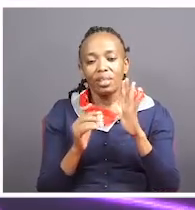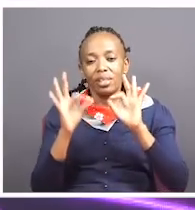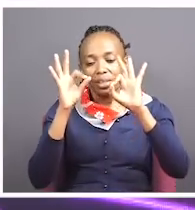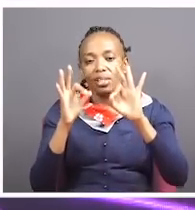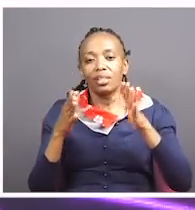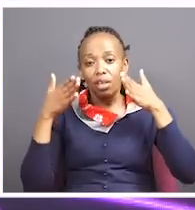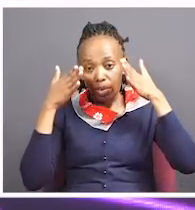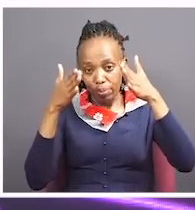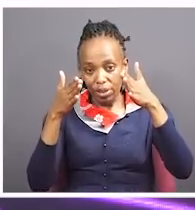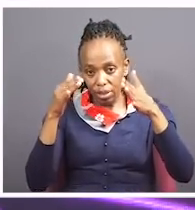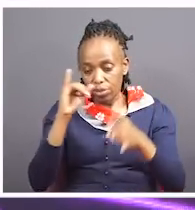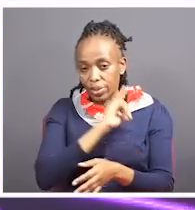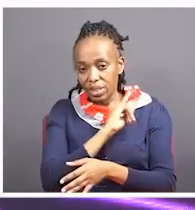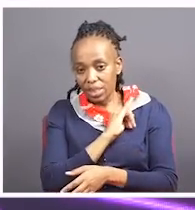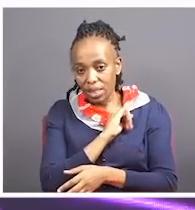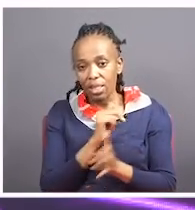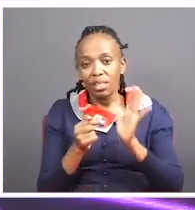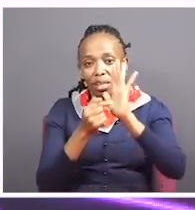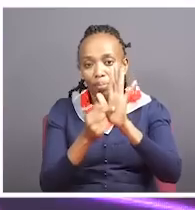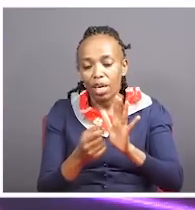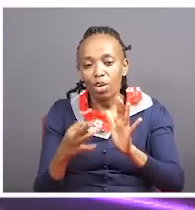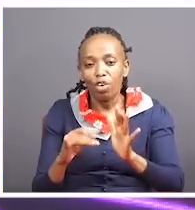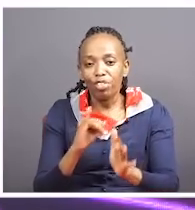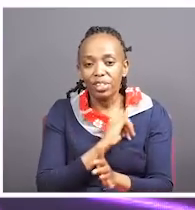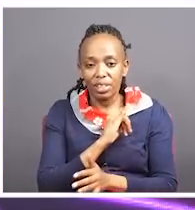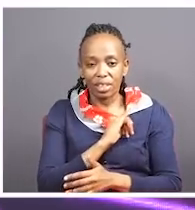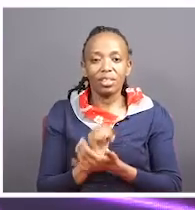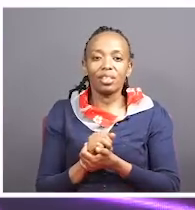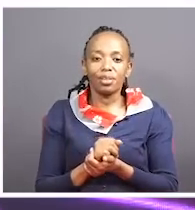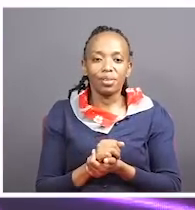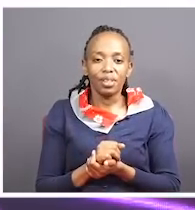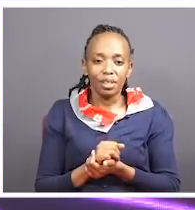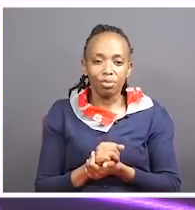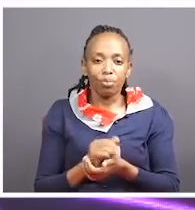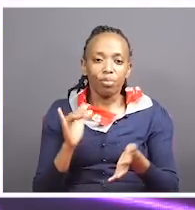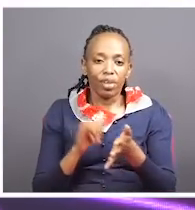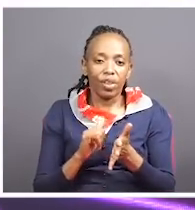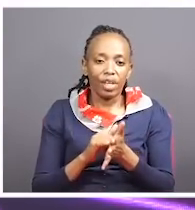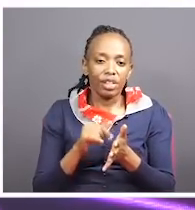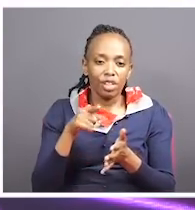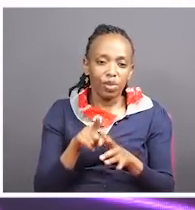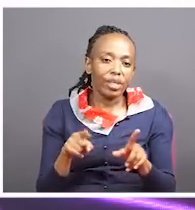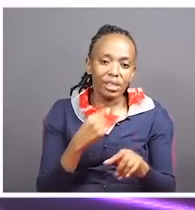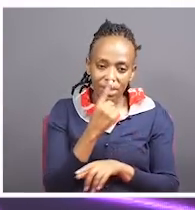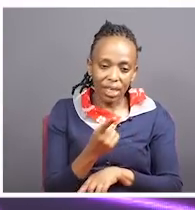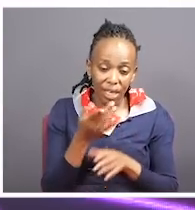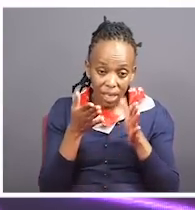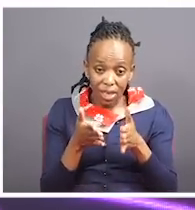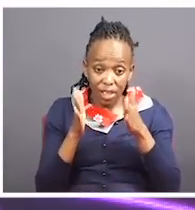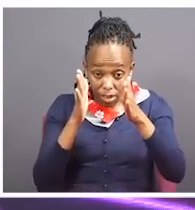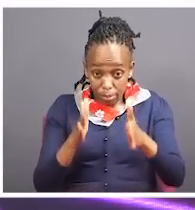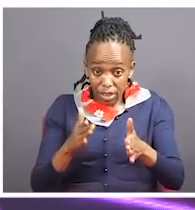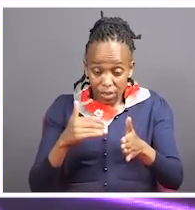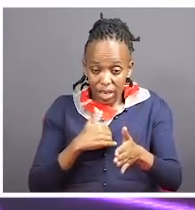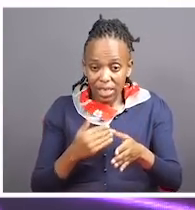a commitment to integrity. It's a mark of integrity. That you are saying,